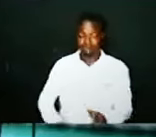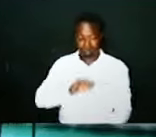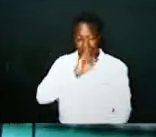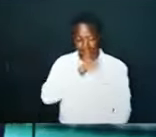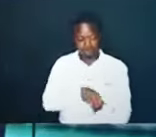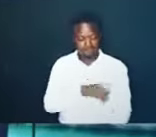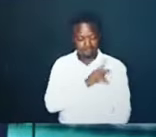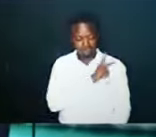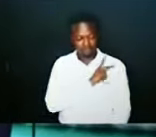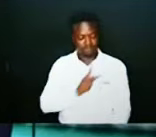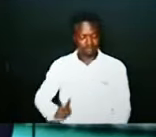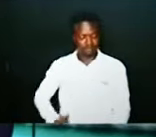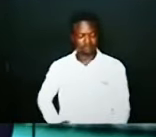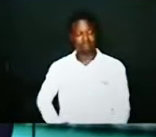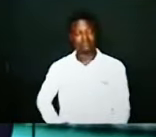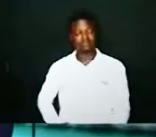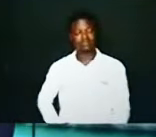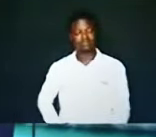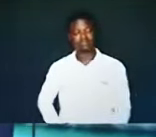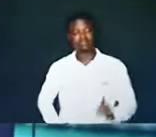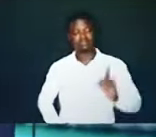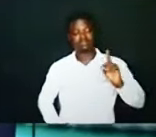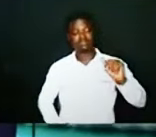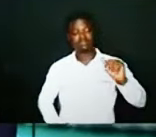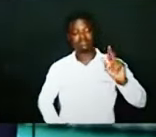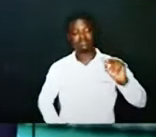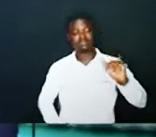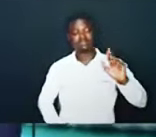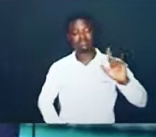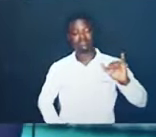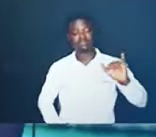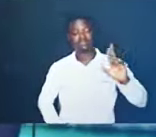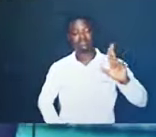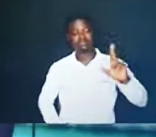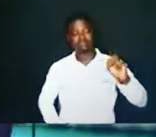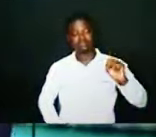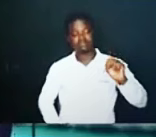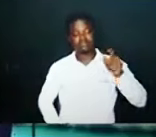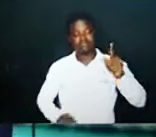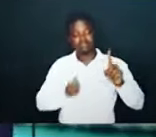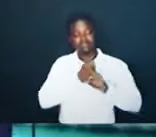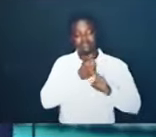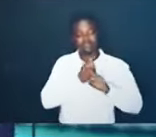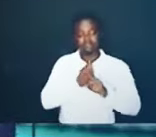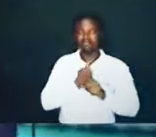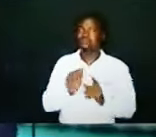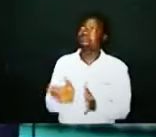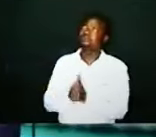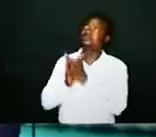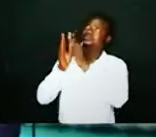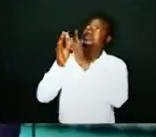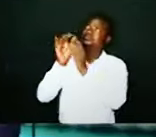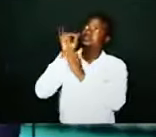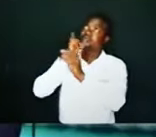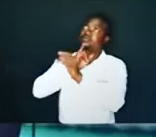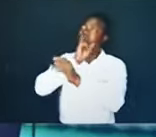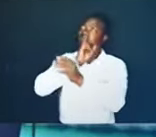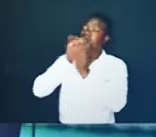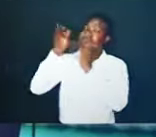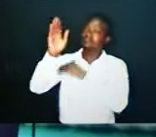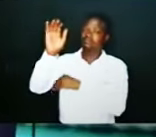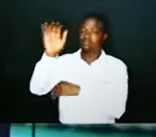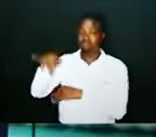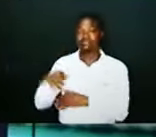king lifting the God of Israel up. We a Persian king. Oh, ma Israel king no so. And as Israel yanko pon so.